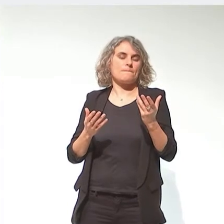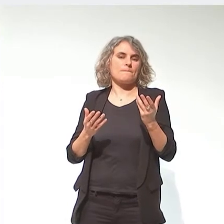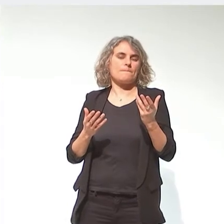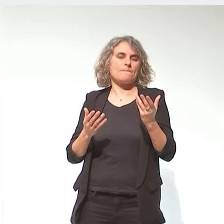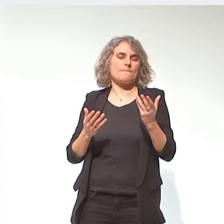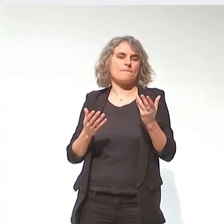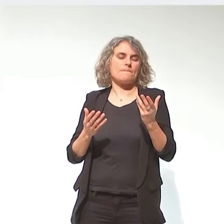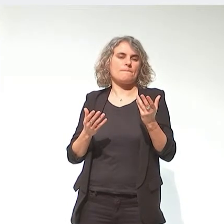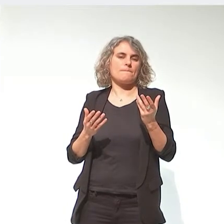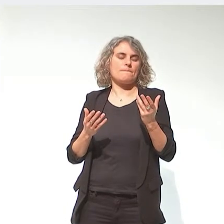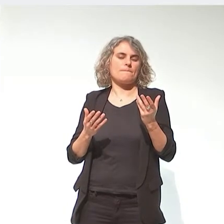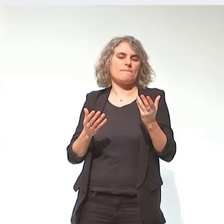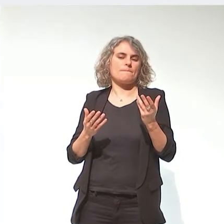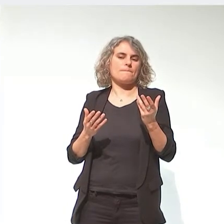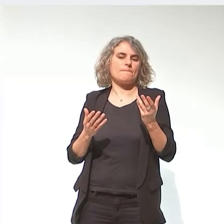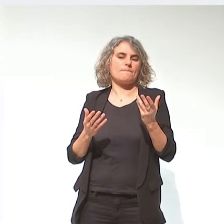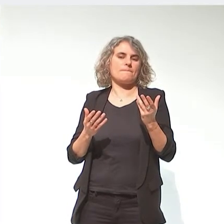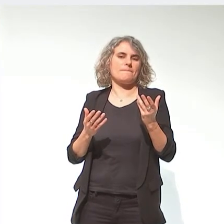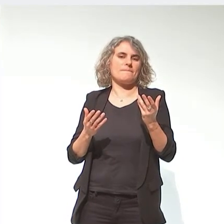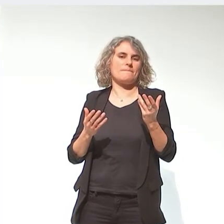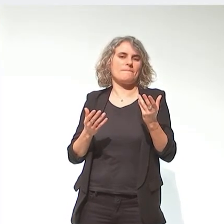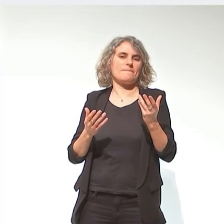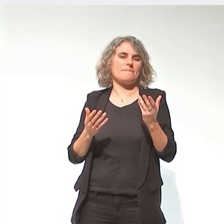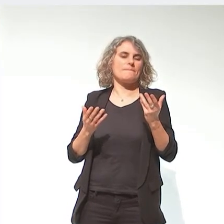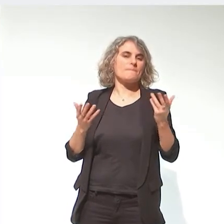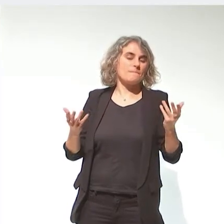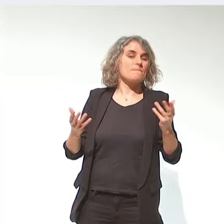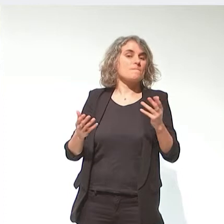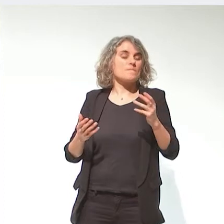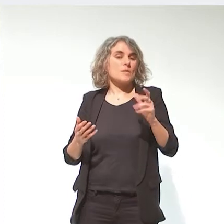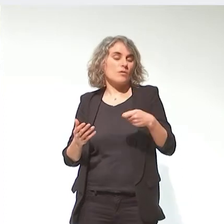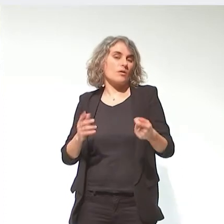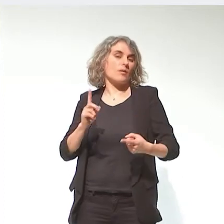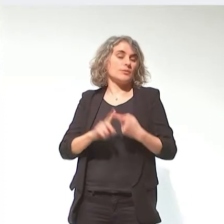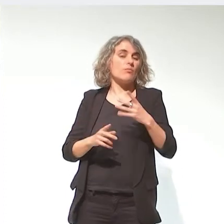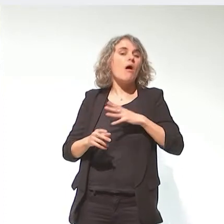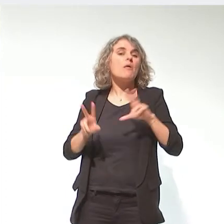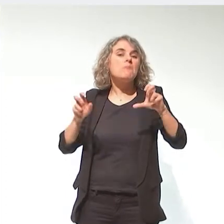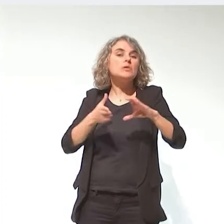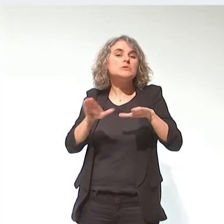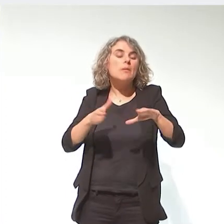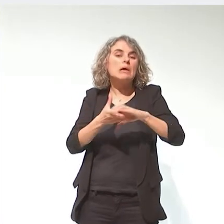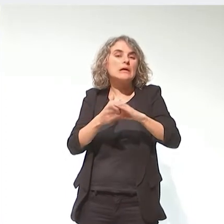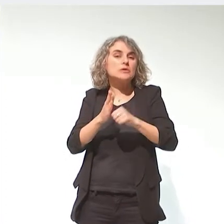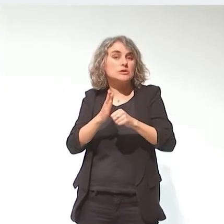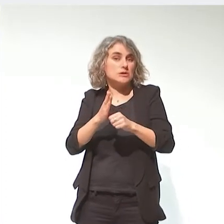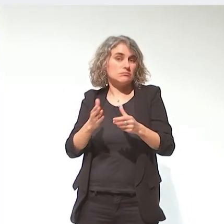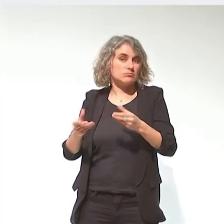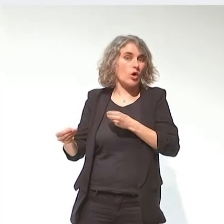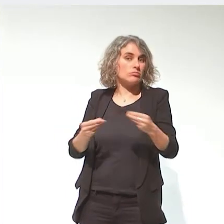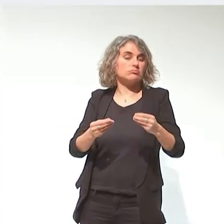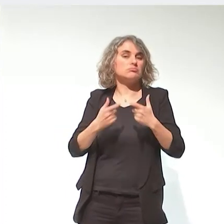even further. And in the equal access and non-discrimination strand, in